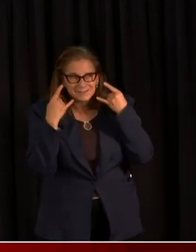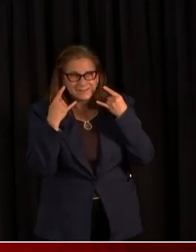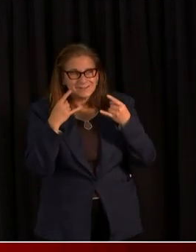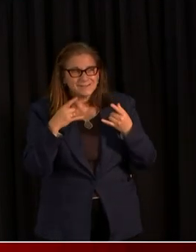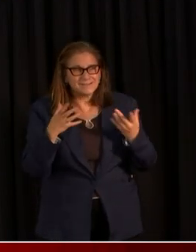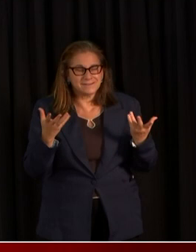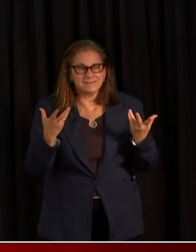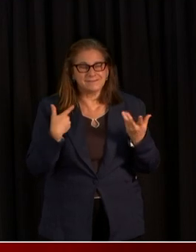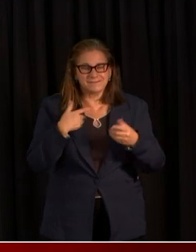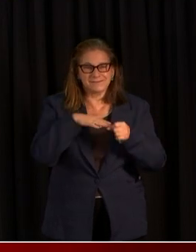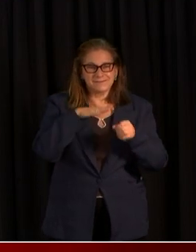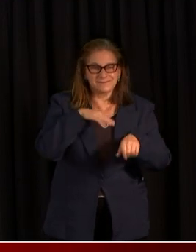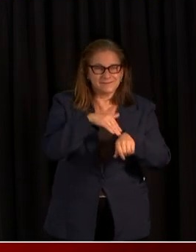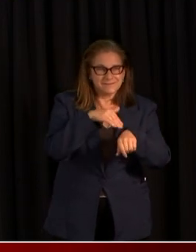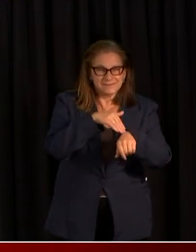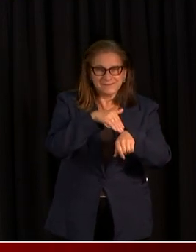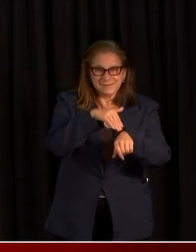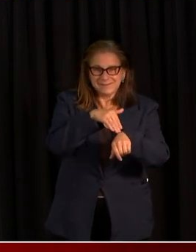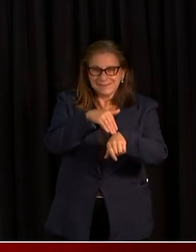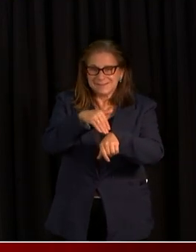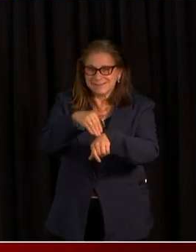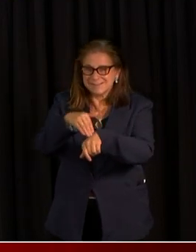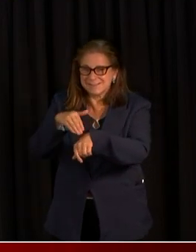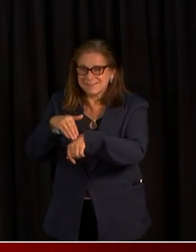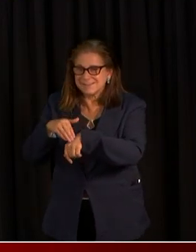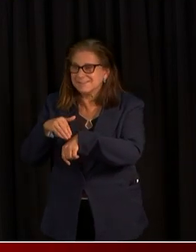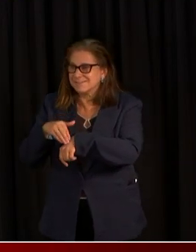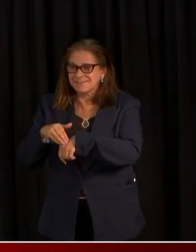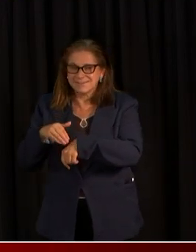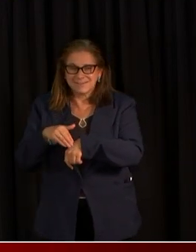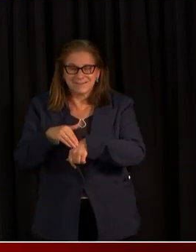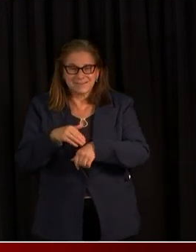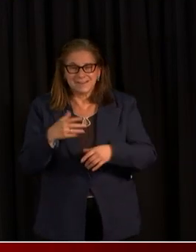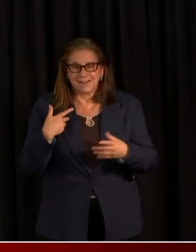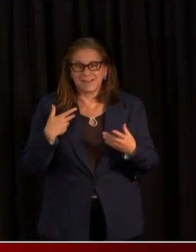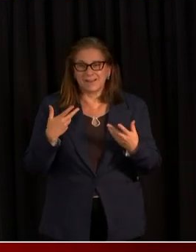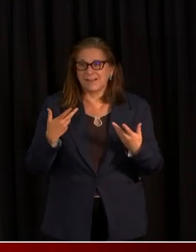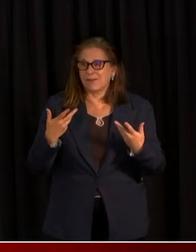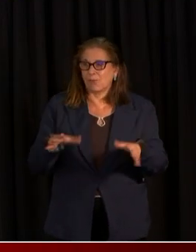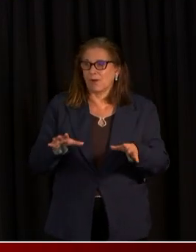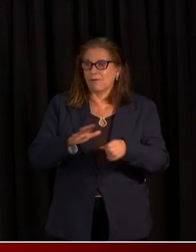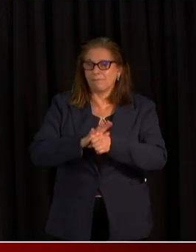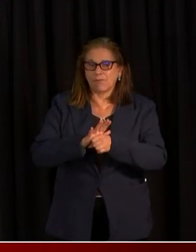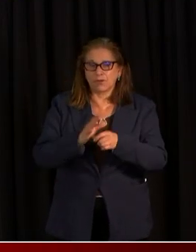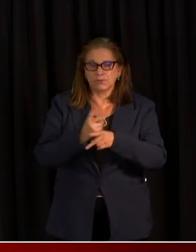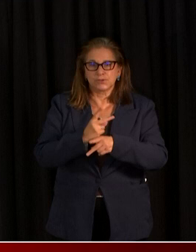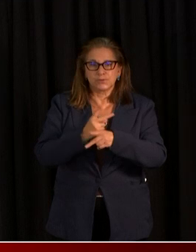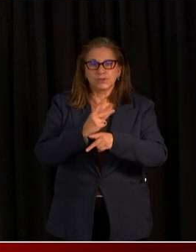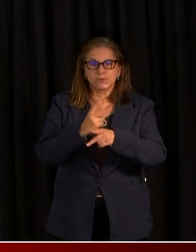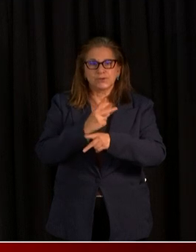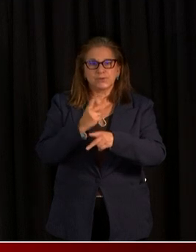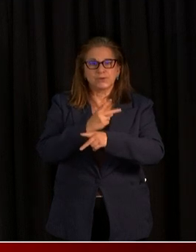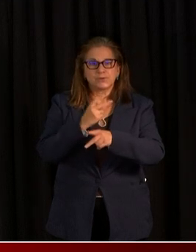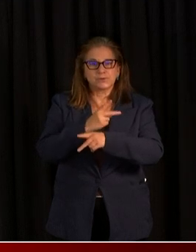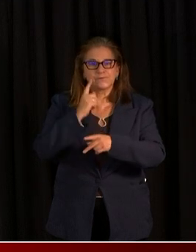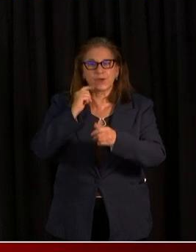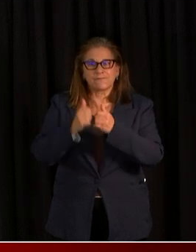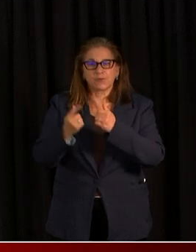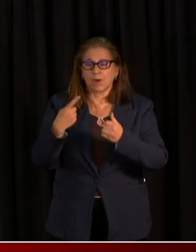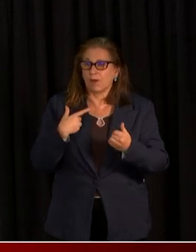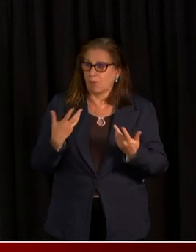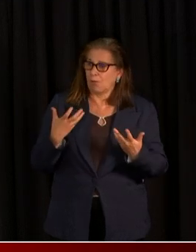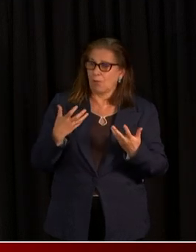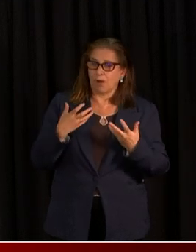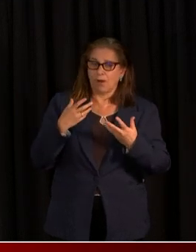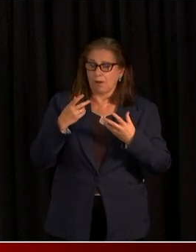But because the longer this virus sticks around, the worse it gets for everyone. We want our students to be able to go to